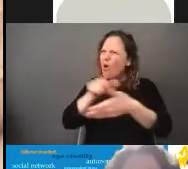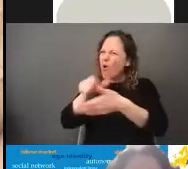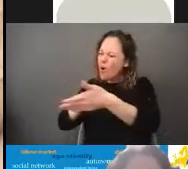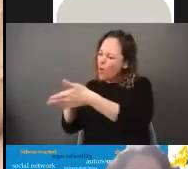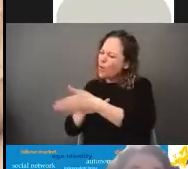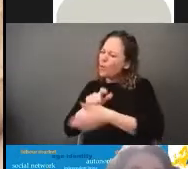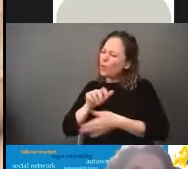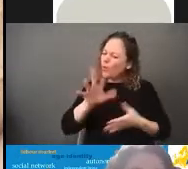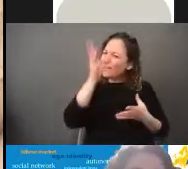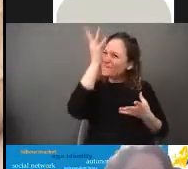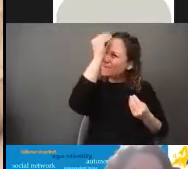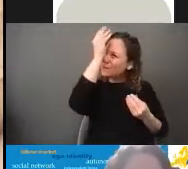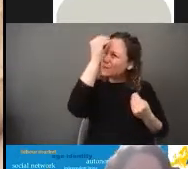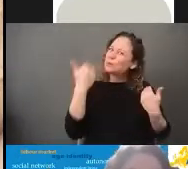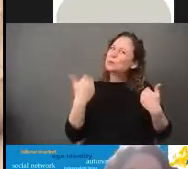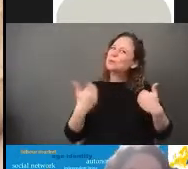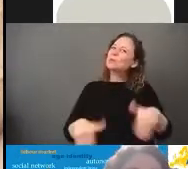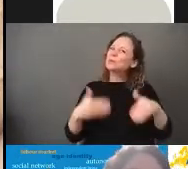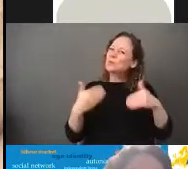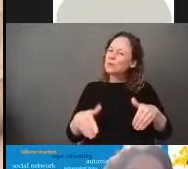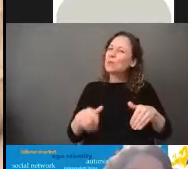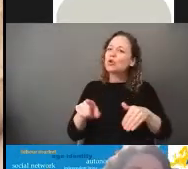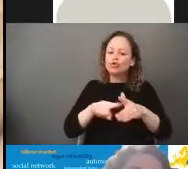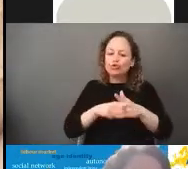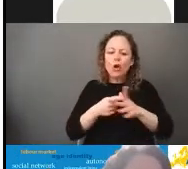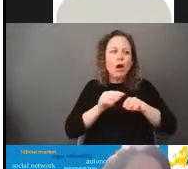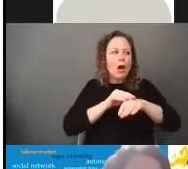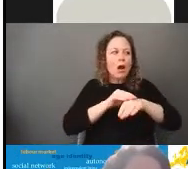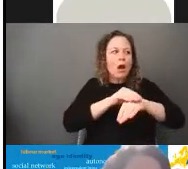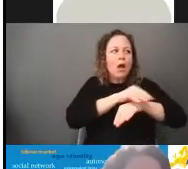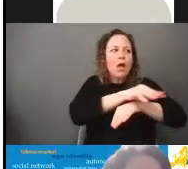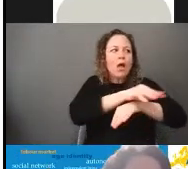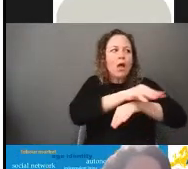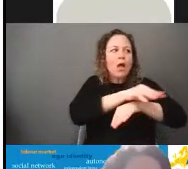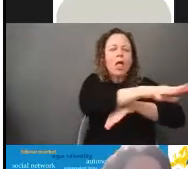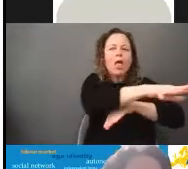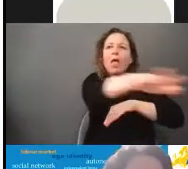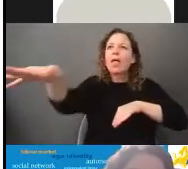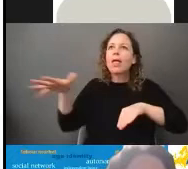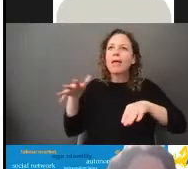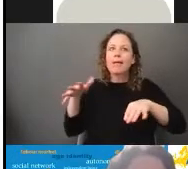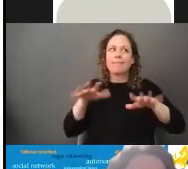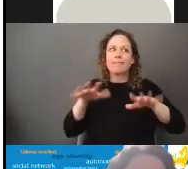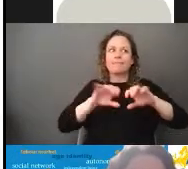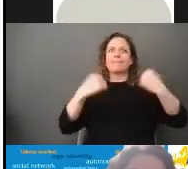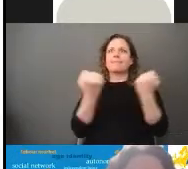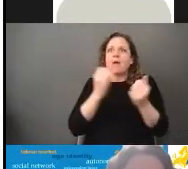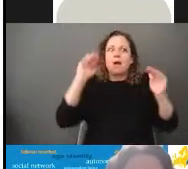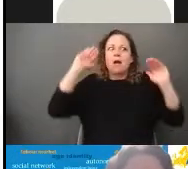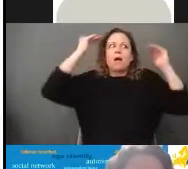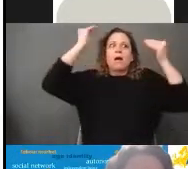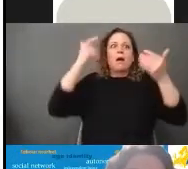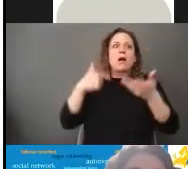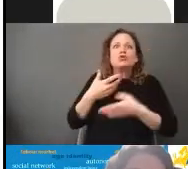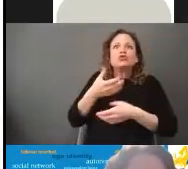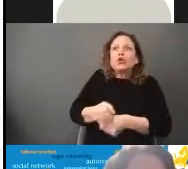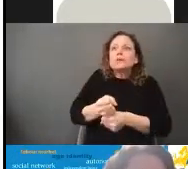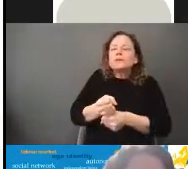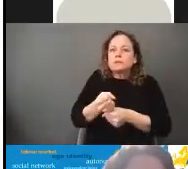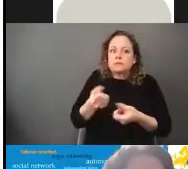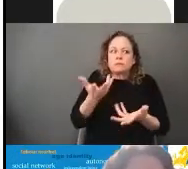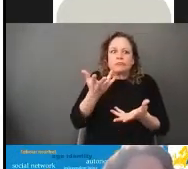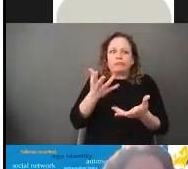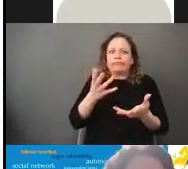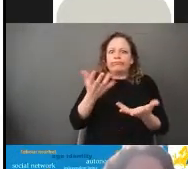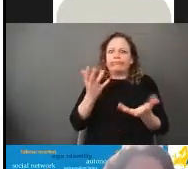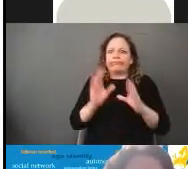really depicted a cultural model of panic and dishonesty that shapes our entire discourse around nursing